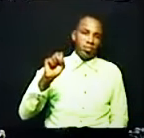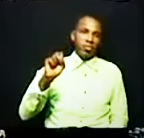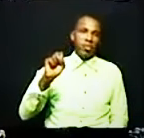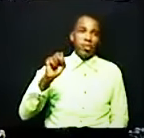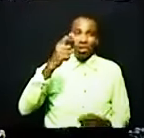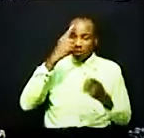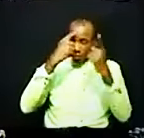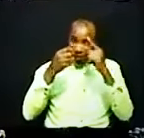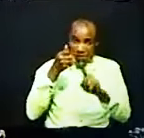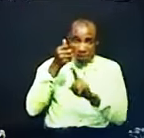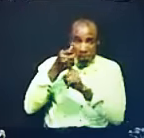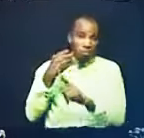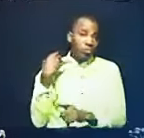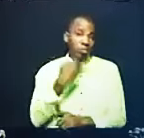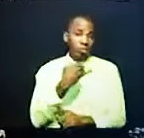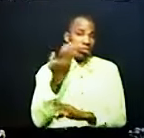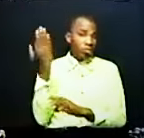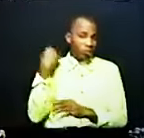member.